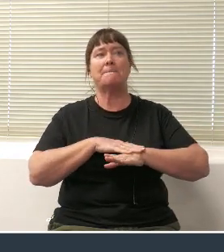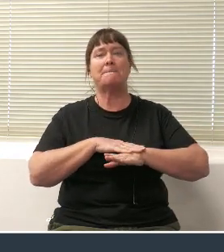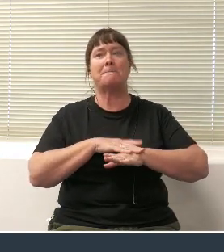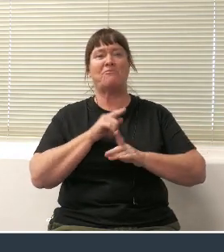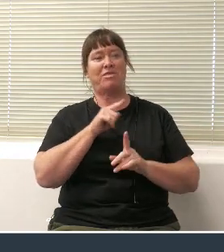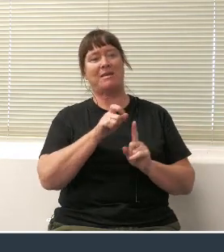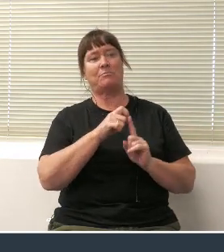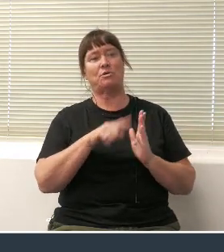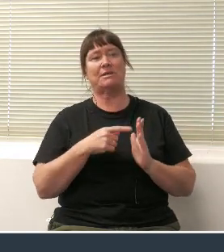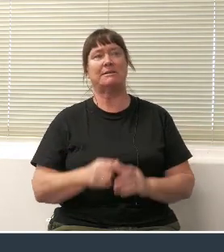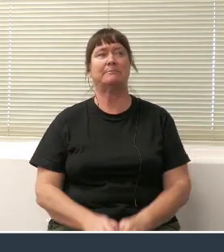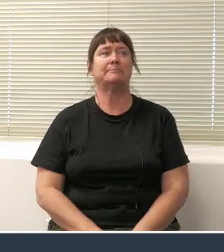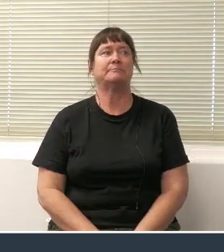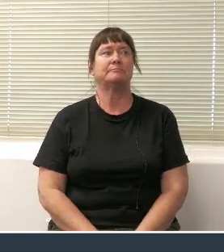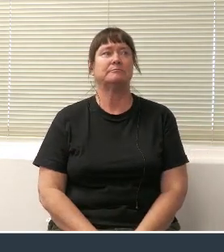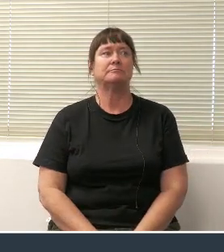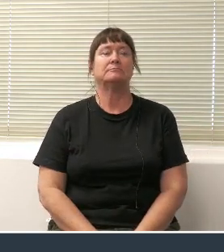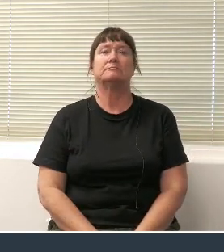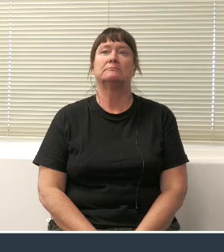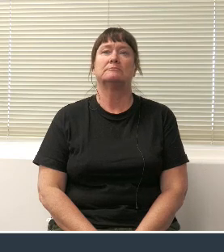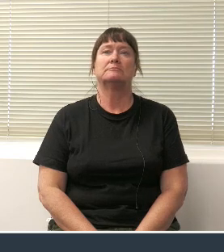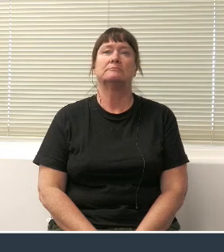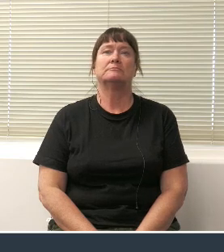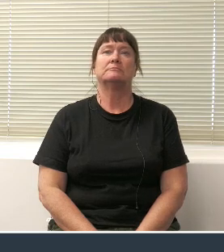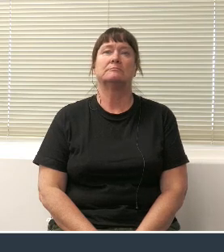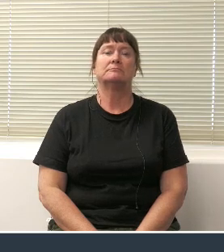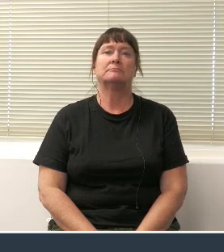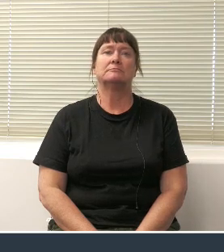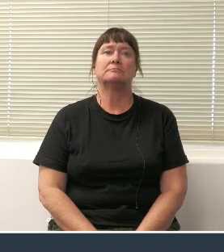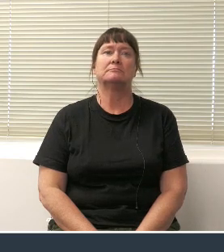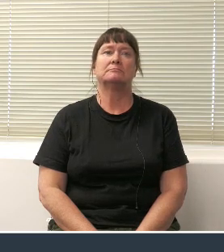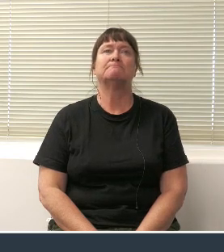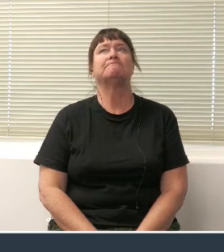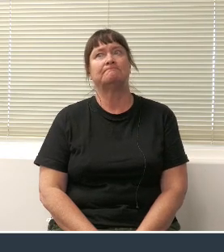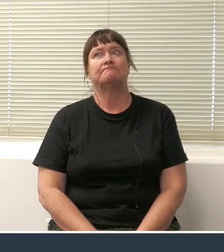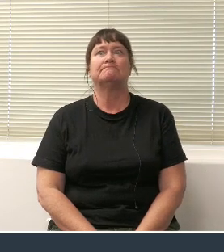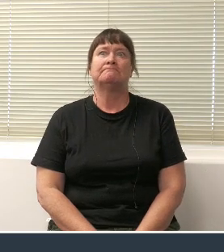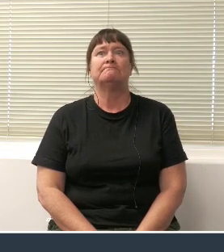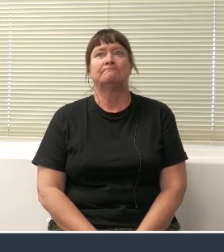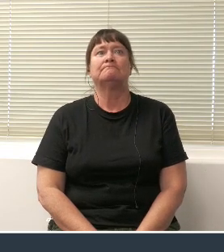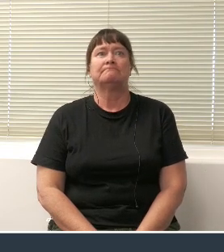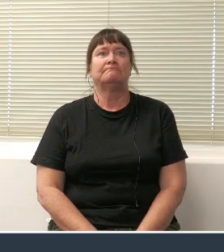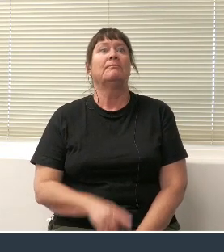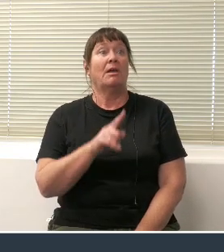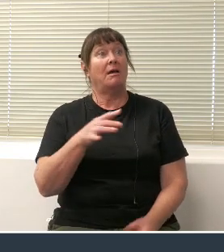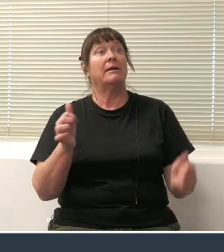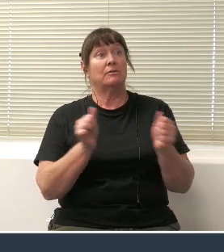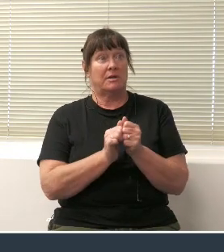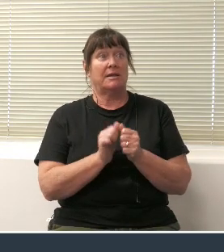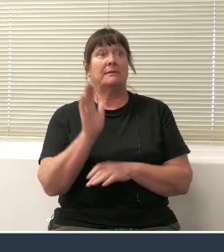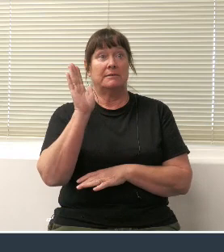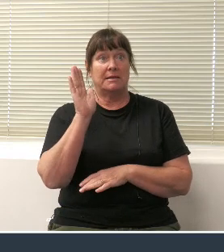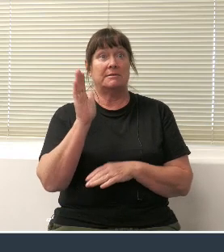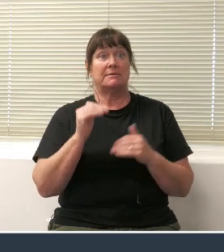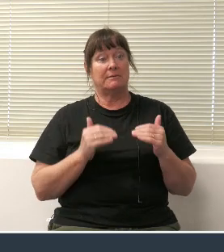particular project. Councillor Simpson. Yeah, through you, Madam Chair, I speak in favour